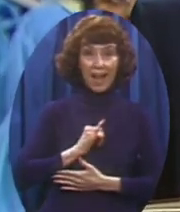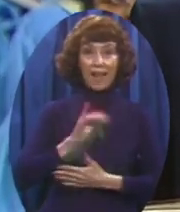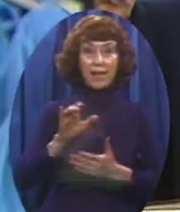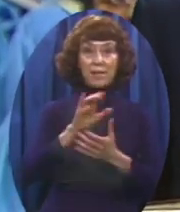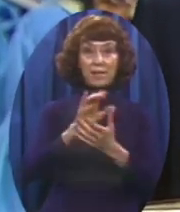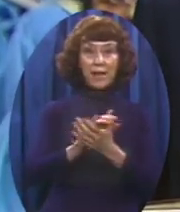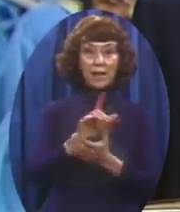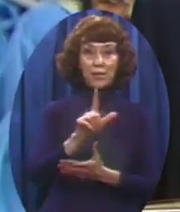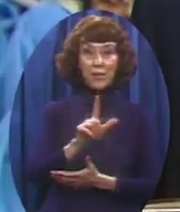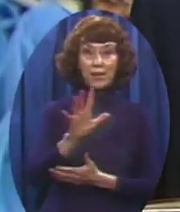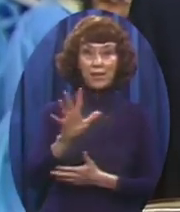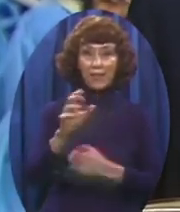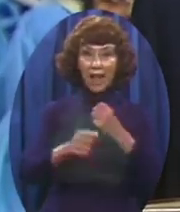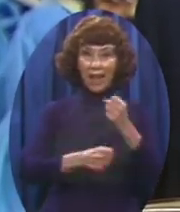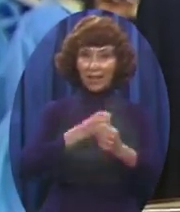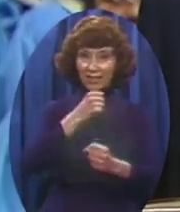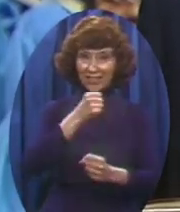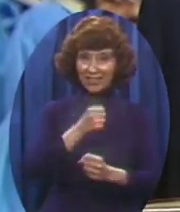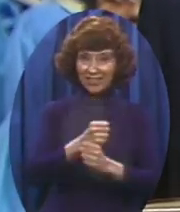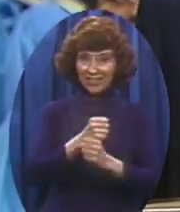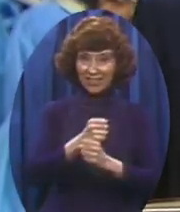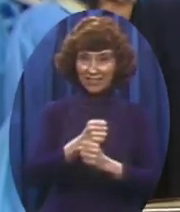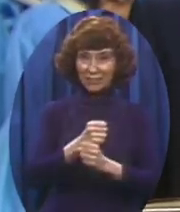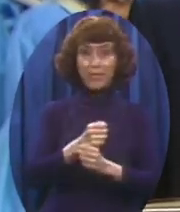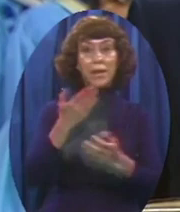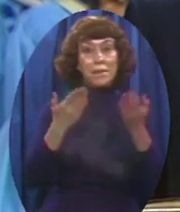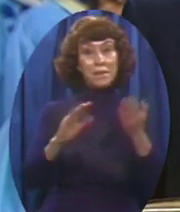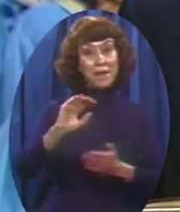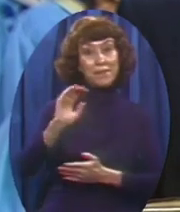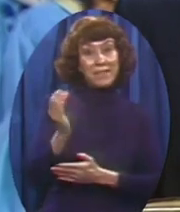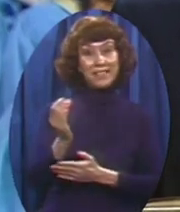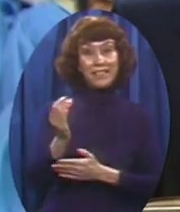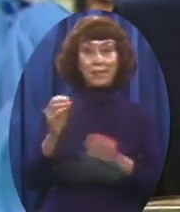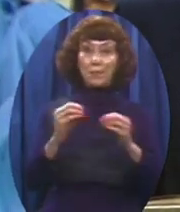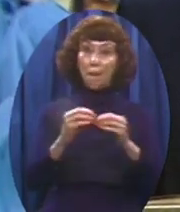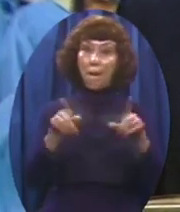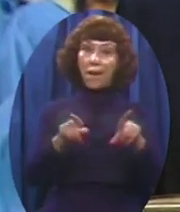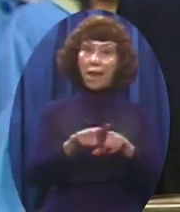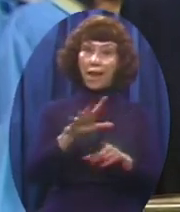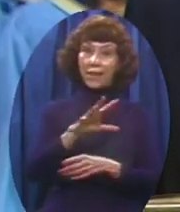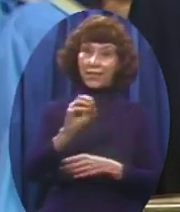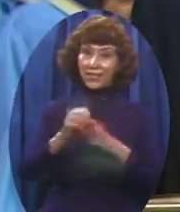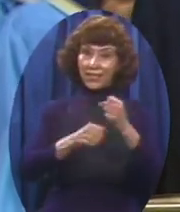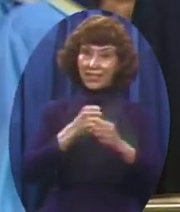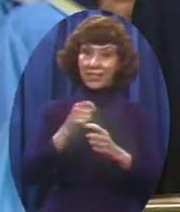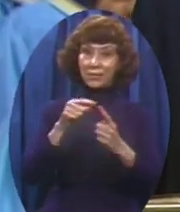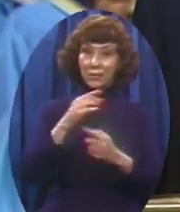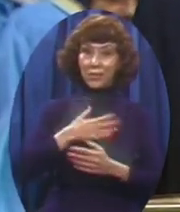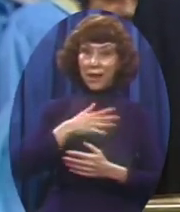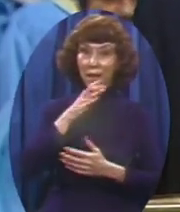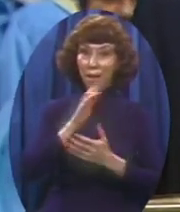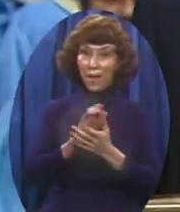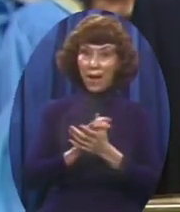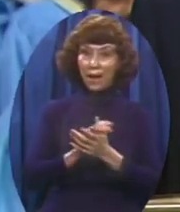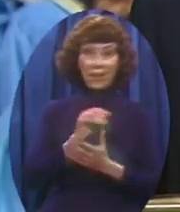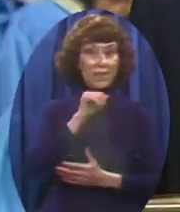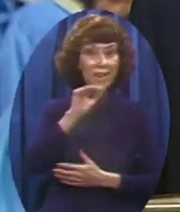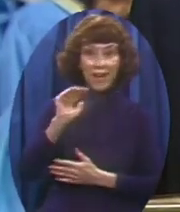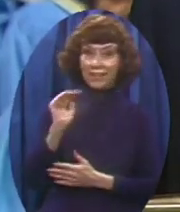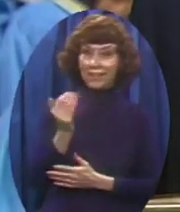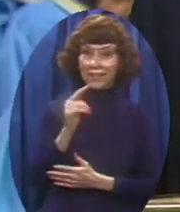25 years. I'm sure to her it seems 50. It does not seem 25 years to